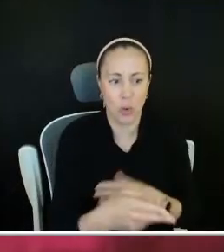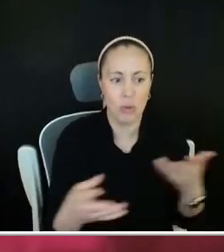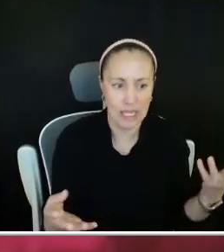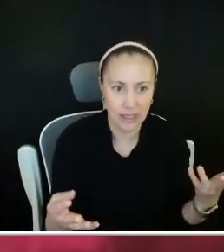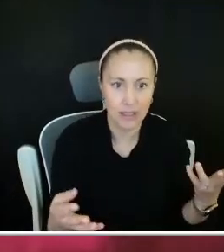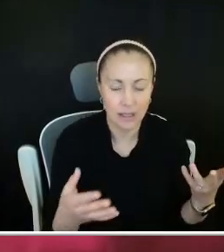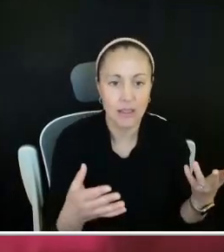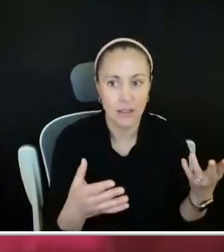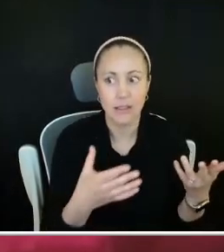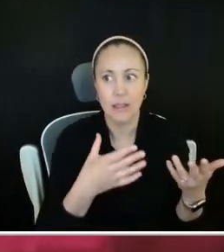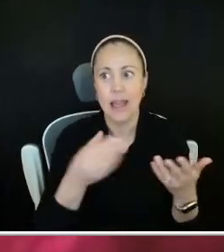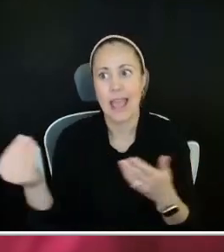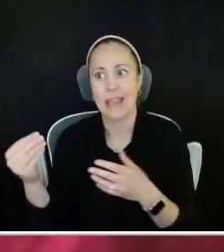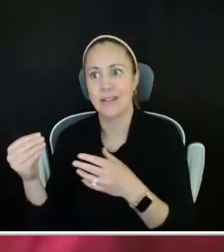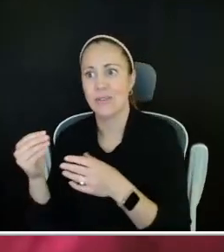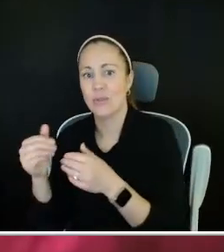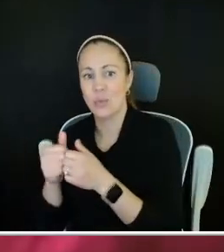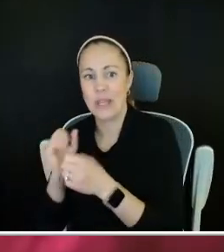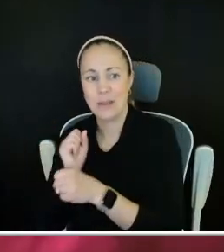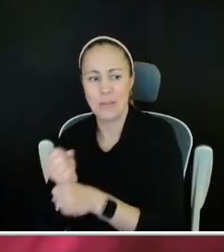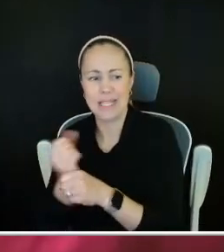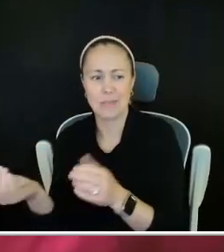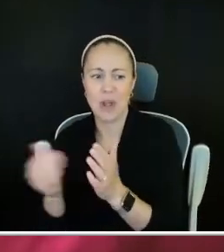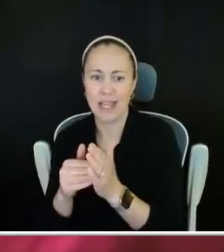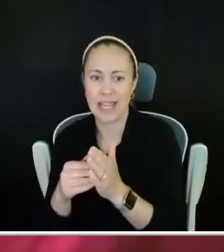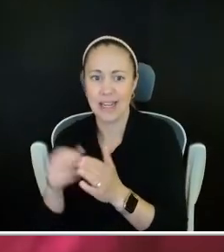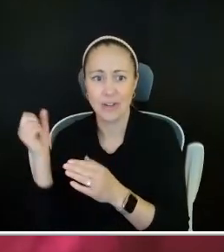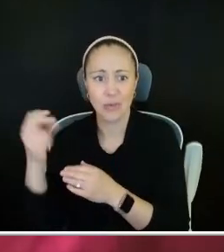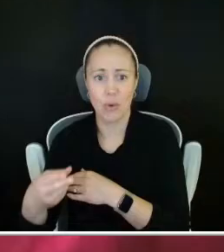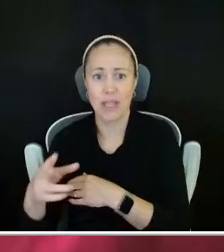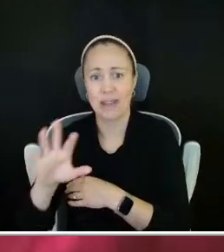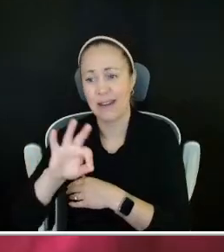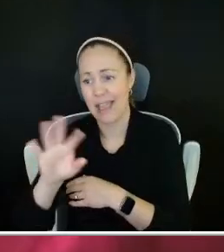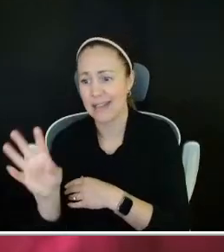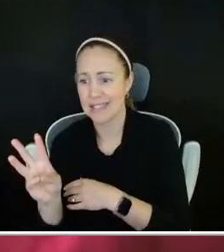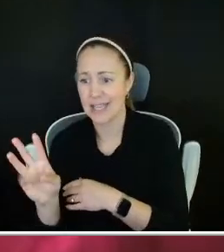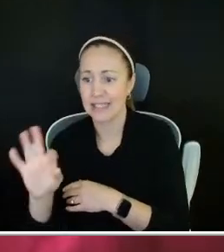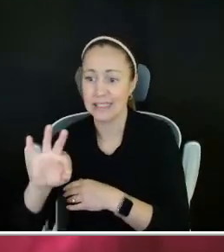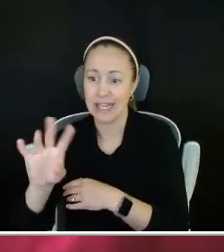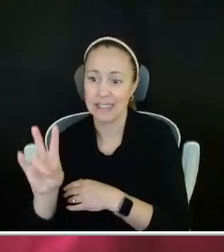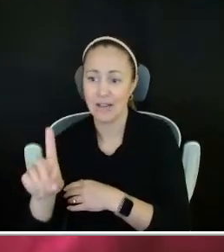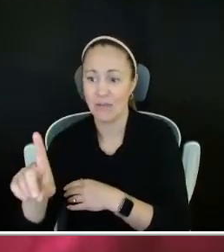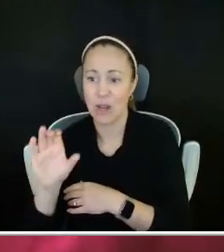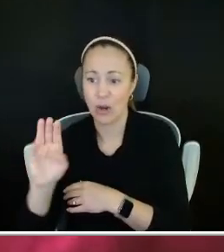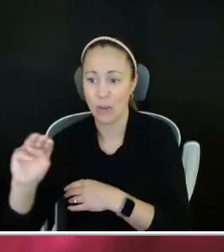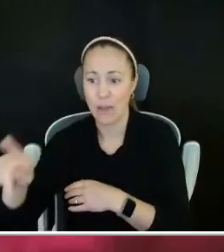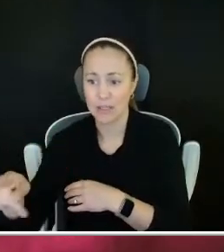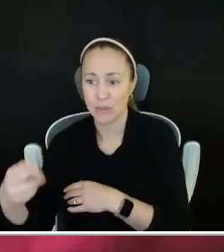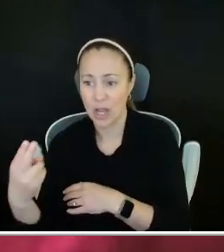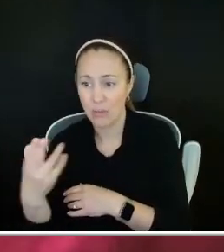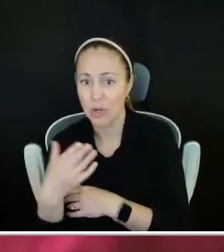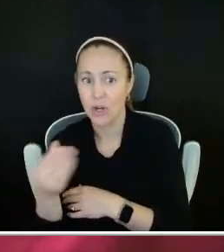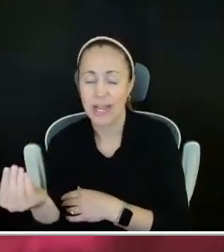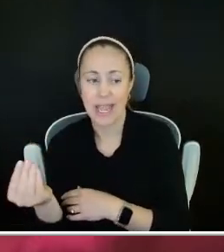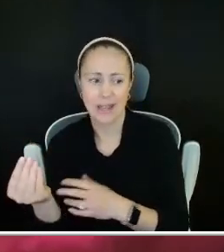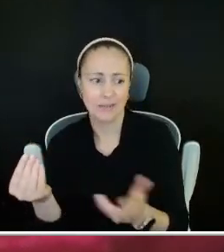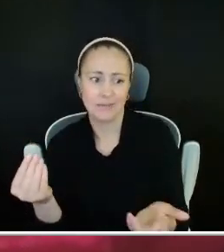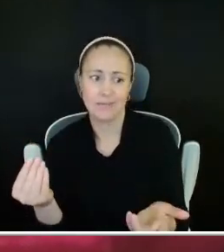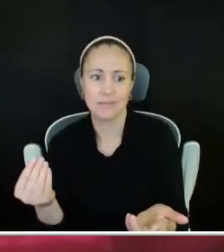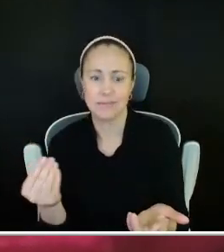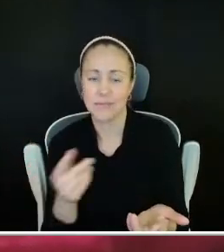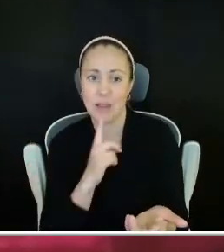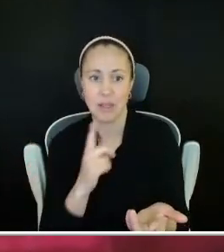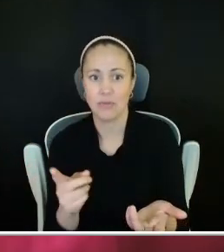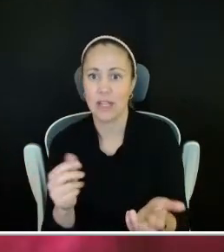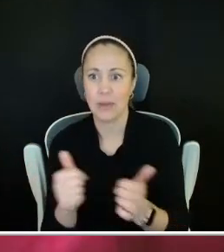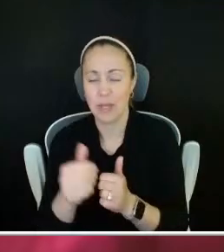softball. Baseball, again, you got guys throwing 96, 97, 100 miles an hour. And, by common